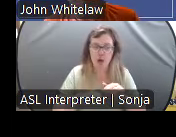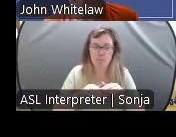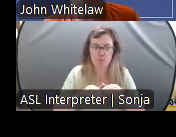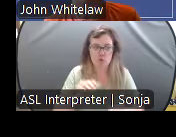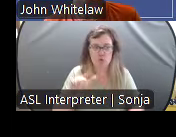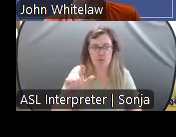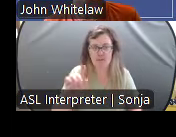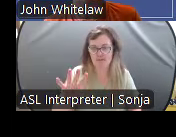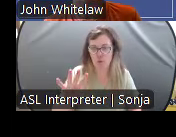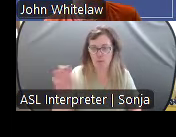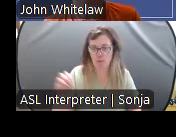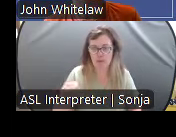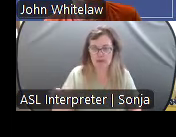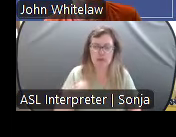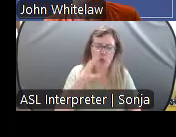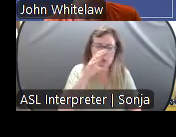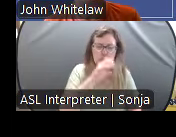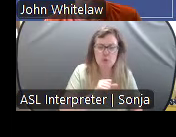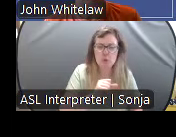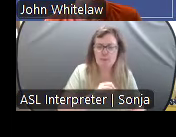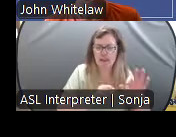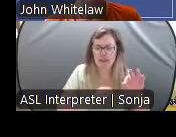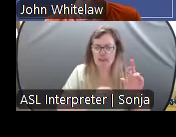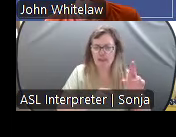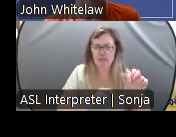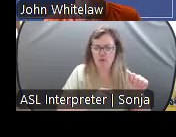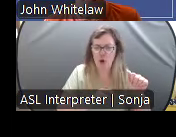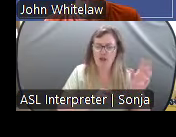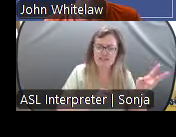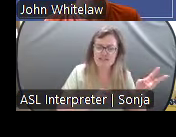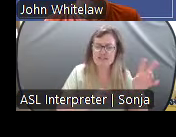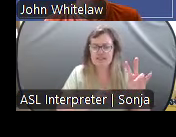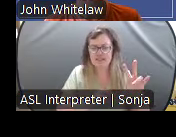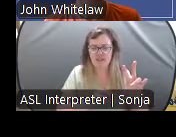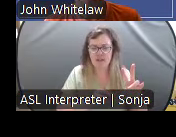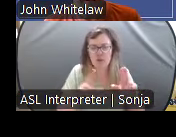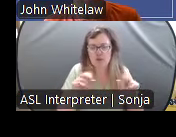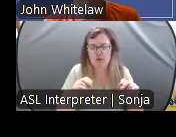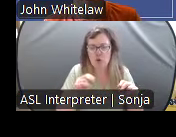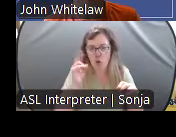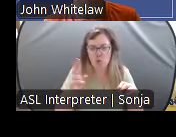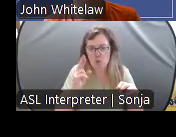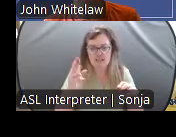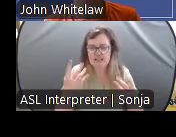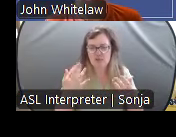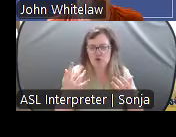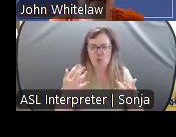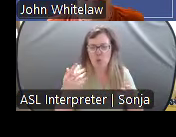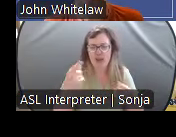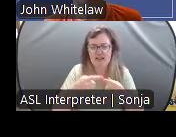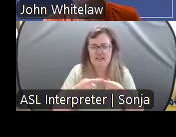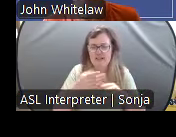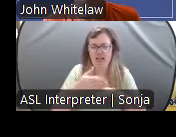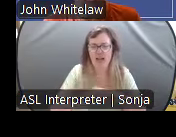67. There is never, ever, ever, ever a reason to wait until after 70. Once you hit